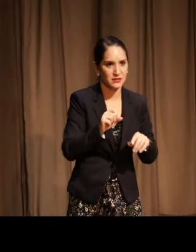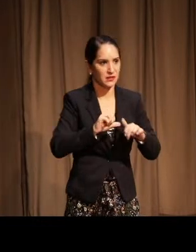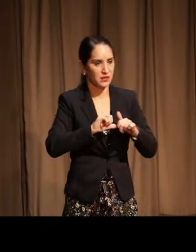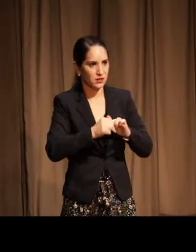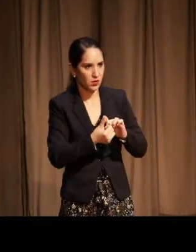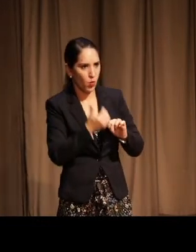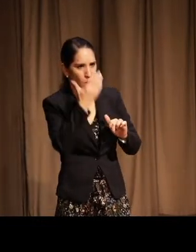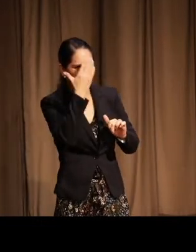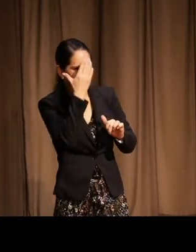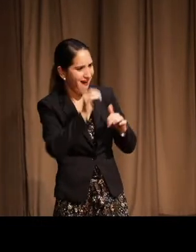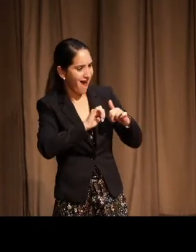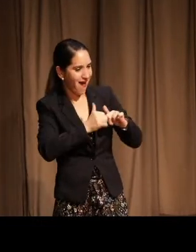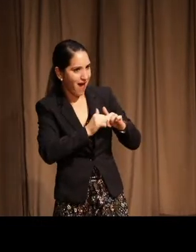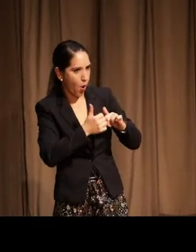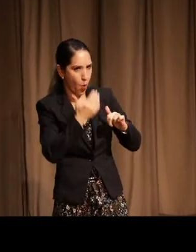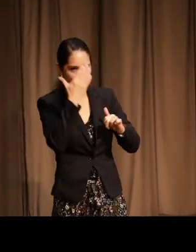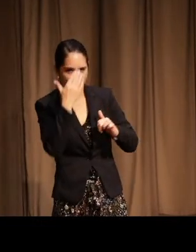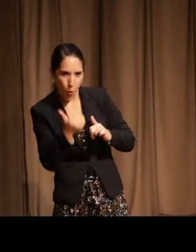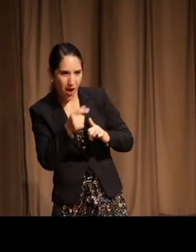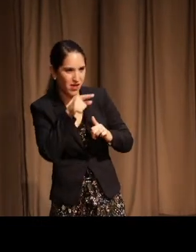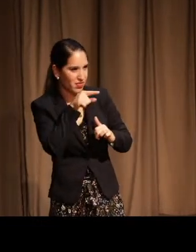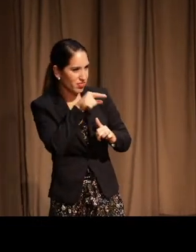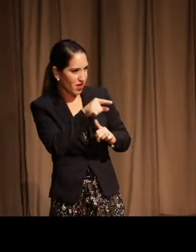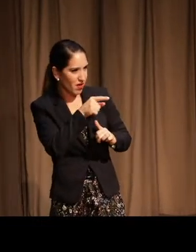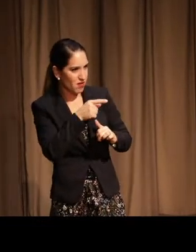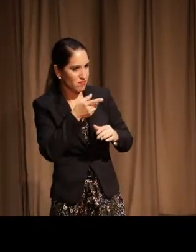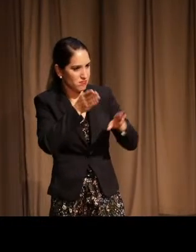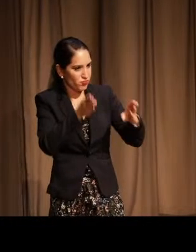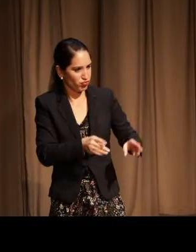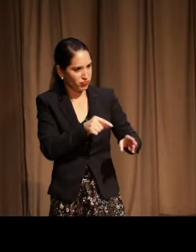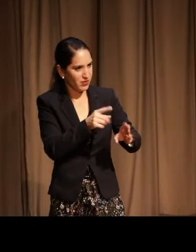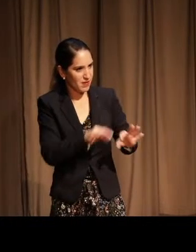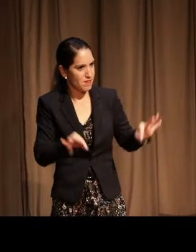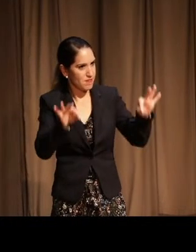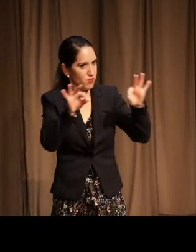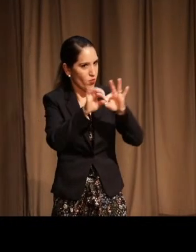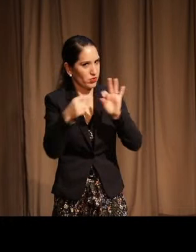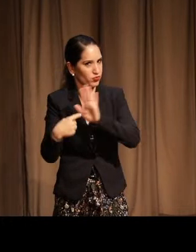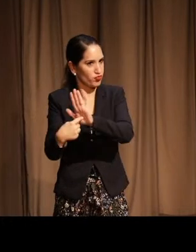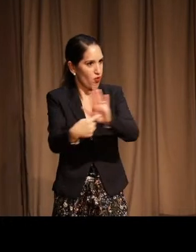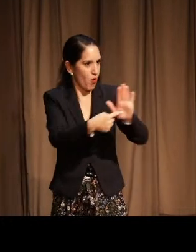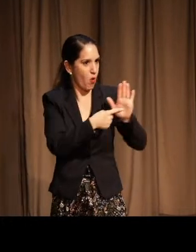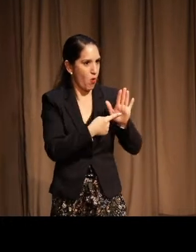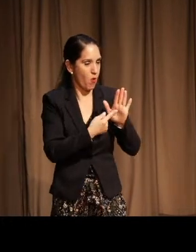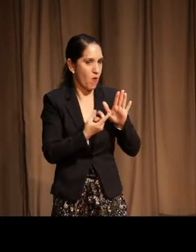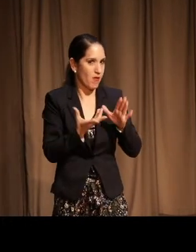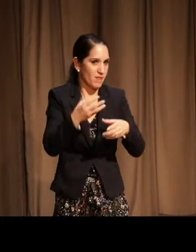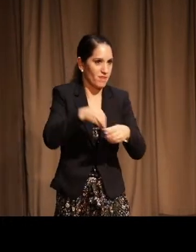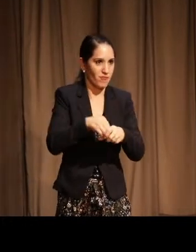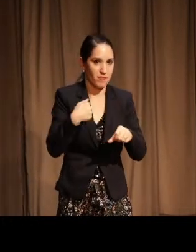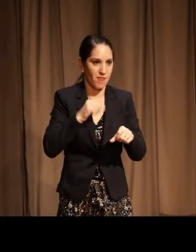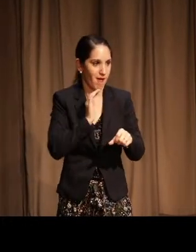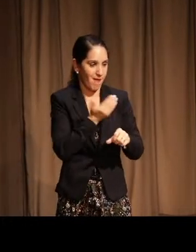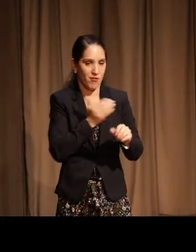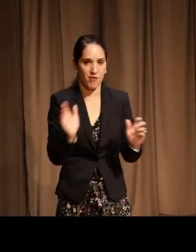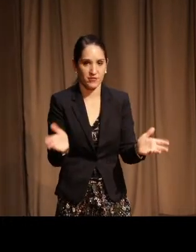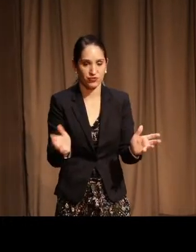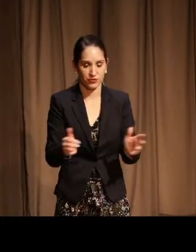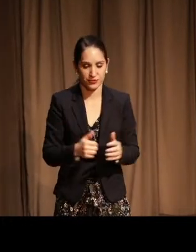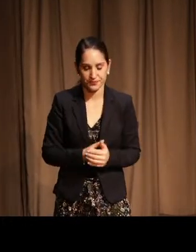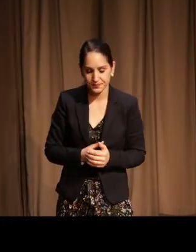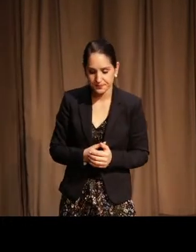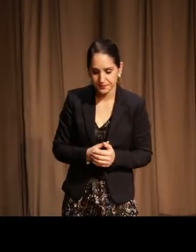bring Chico Mendes into this conversation? Okay, so I understand that in